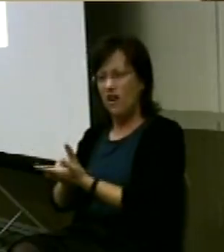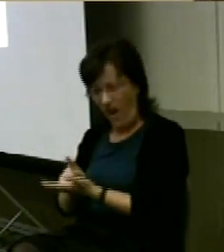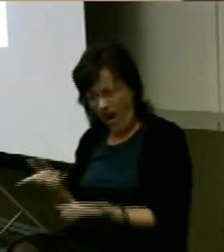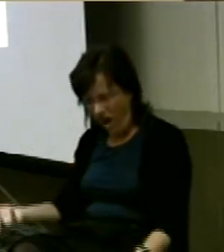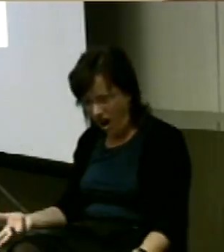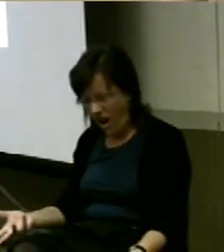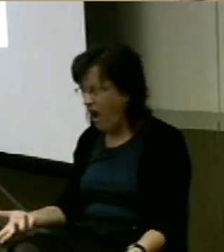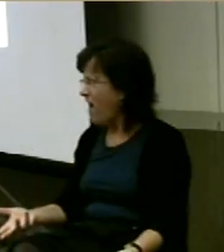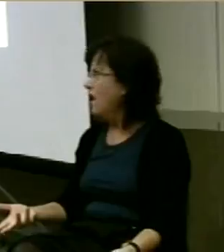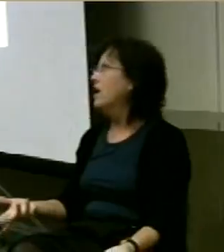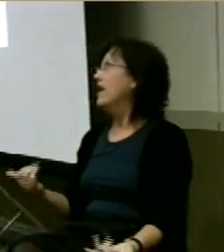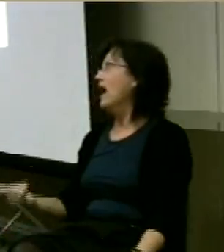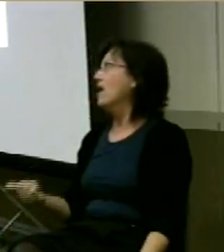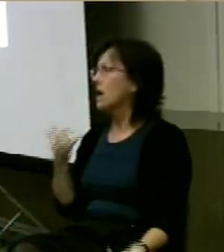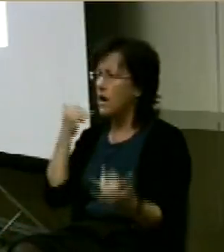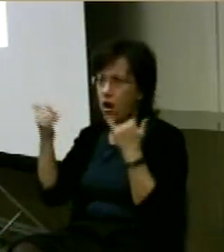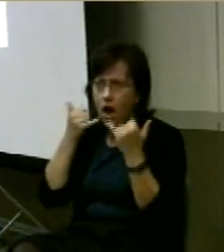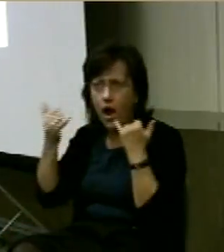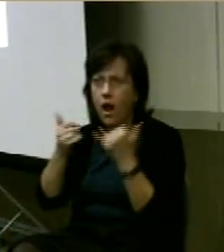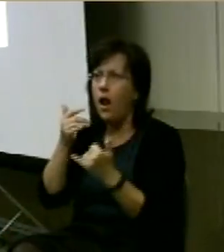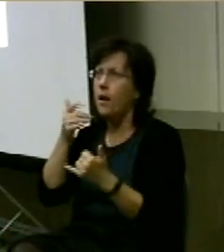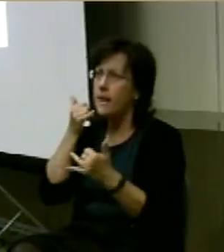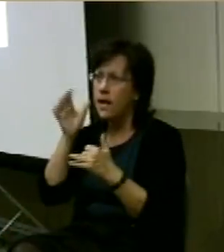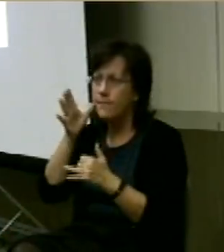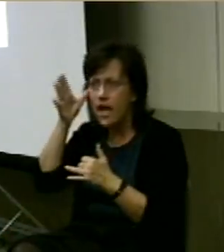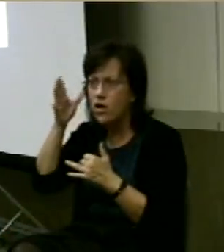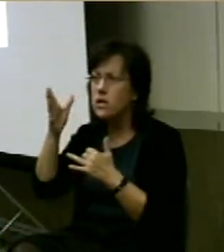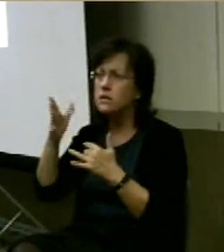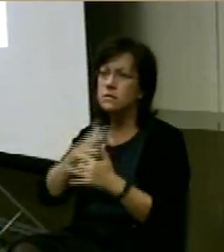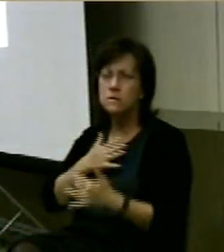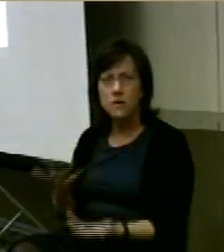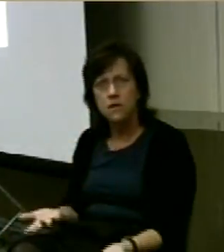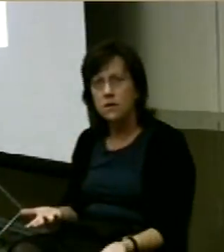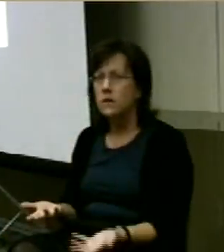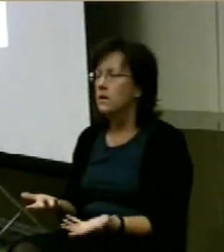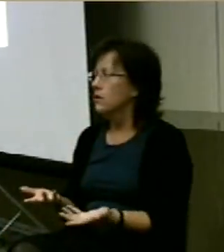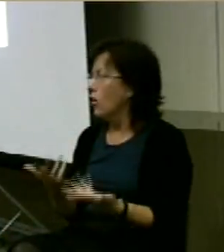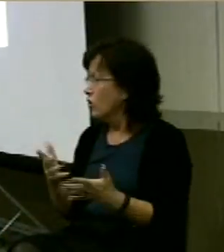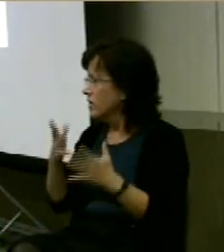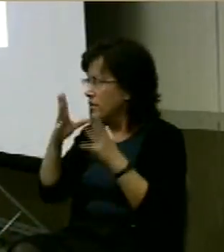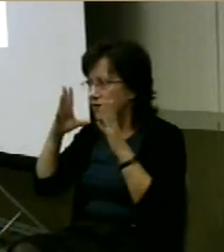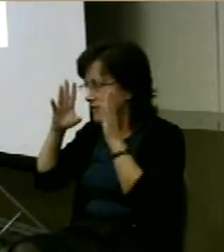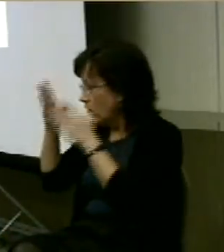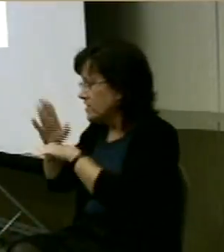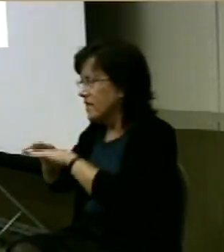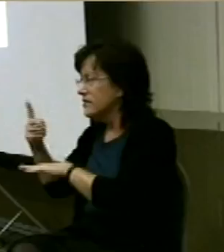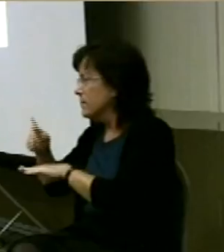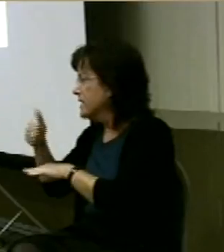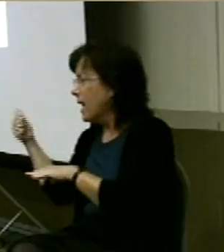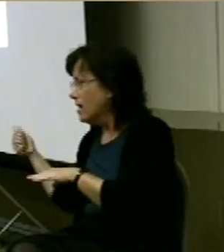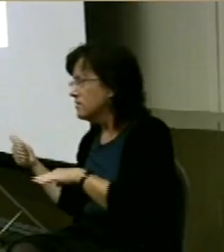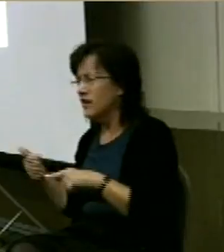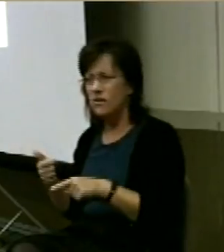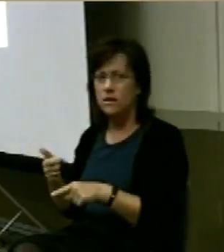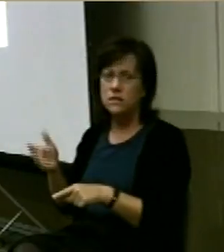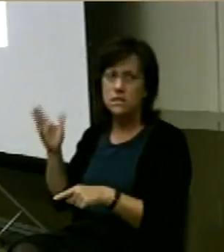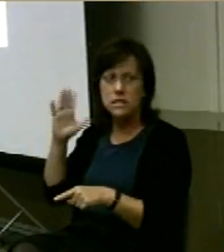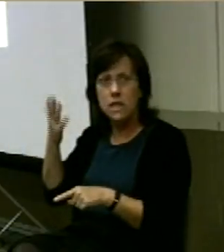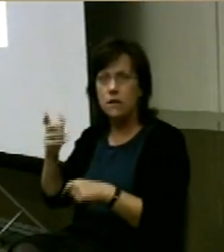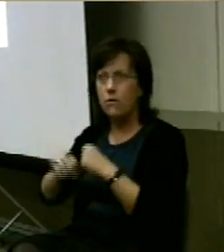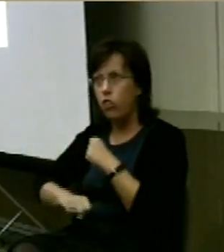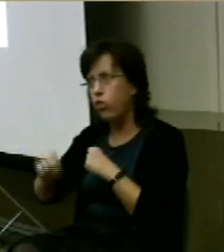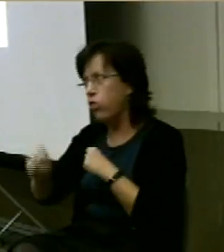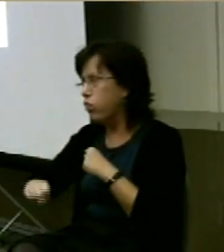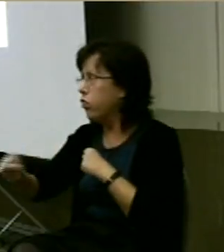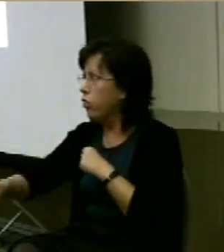have to make all these phone calls to parents? Or, you know, you're already focusing on something else. So maybe it feels like it was